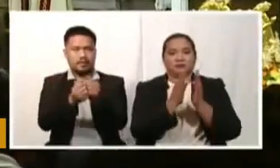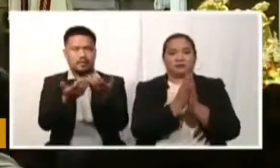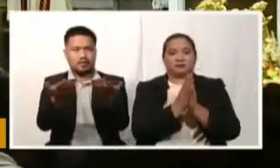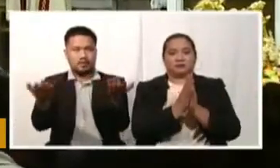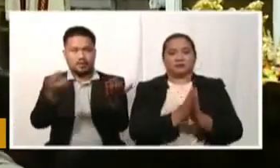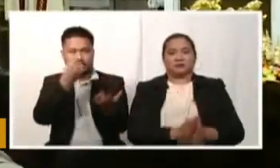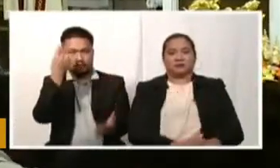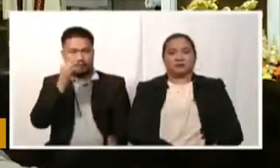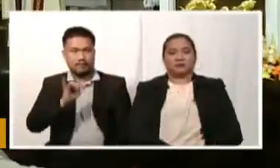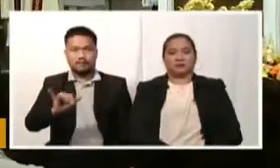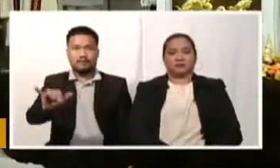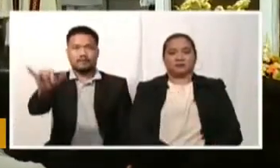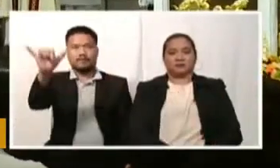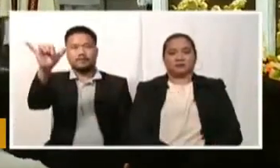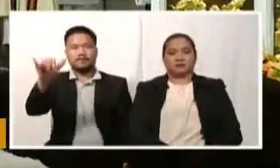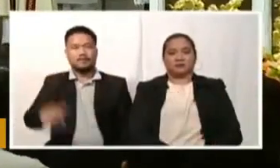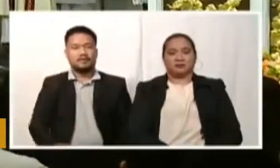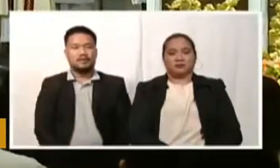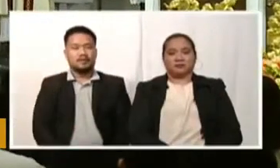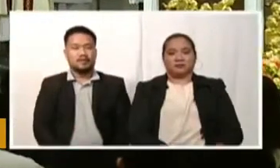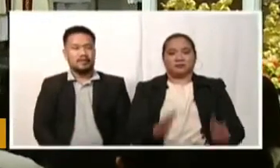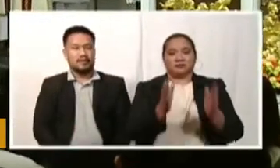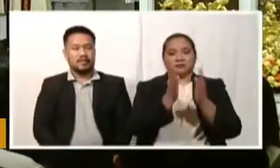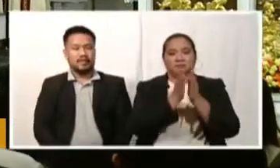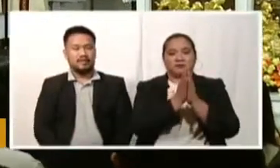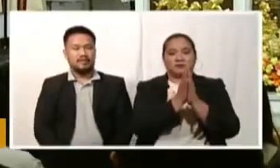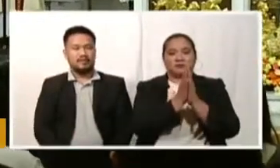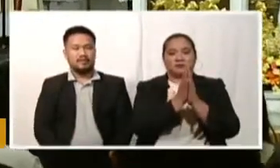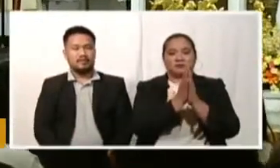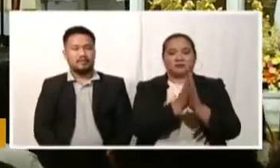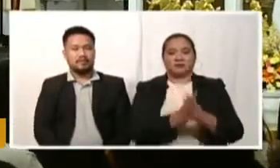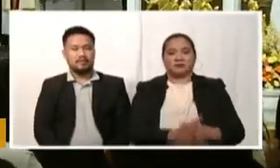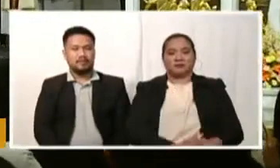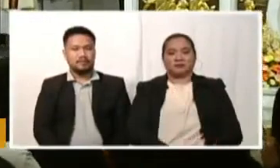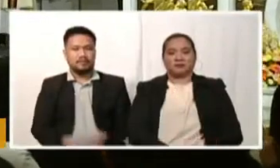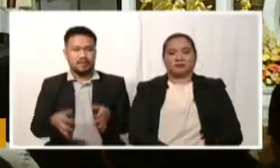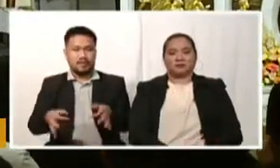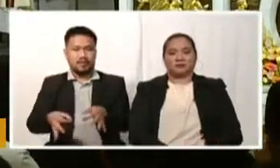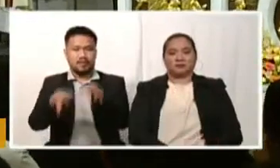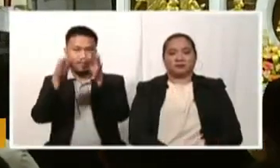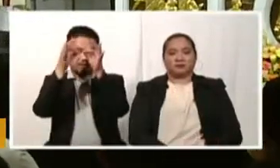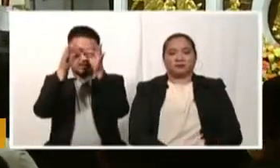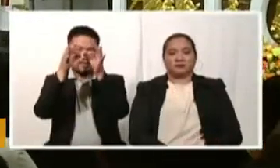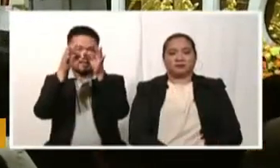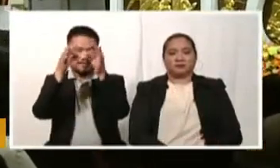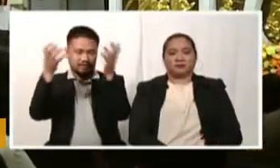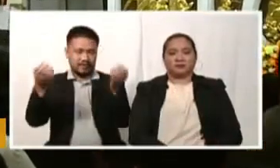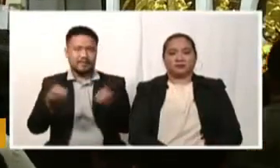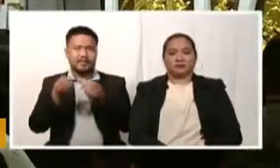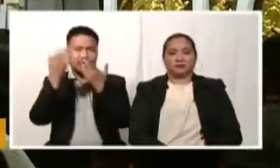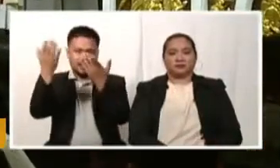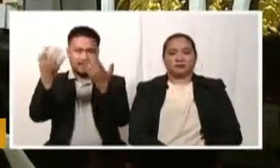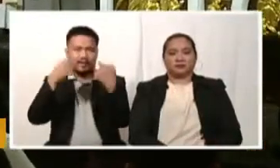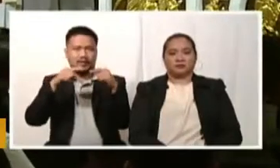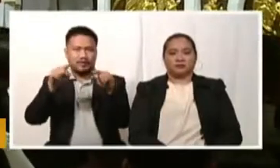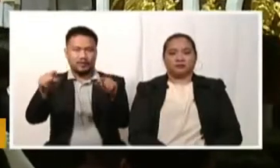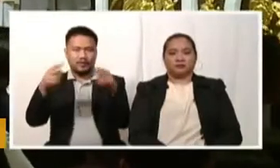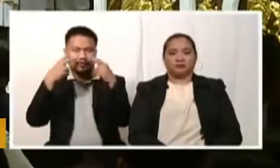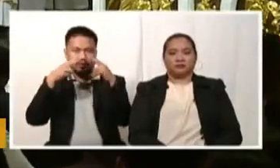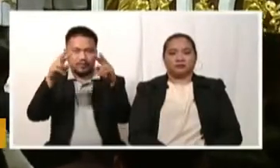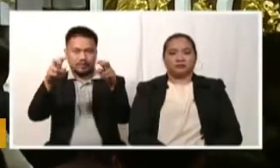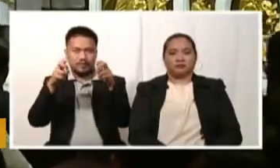remain with you forever. Amen. The Mass is ended. Go and be witnesses to the risen